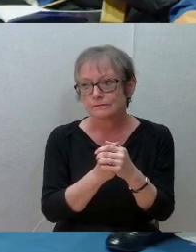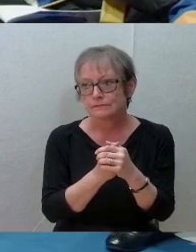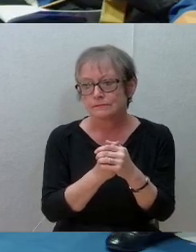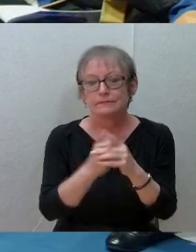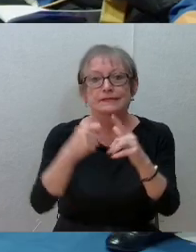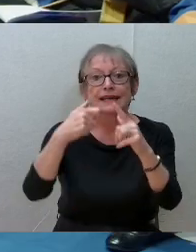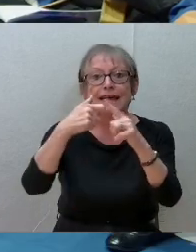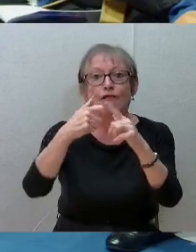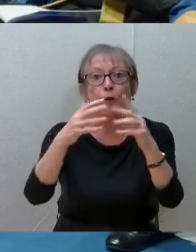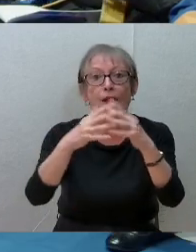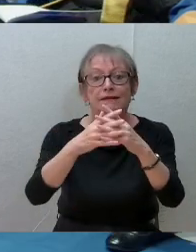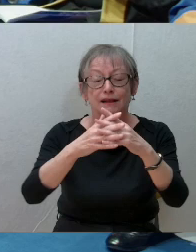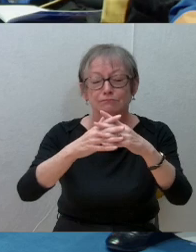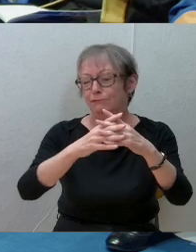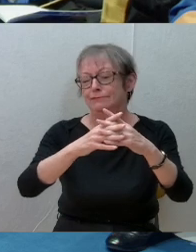Kieran Wilson.